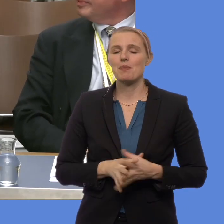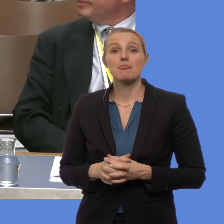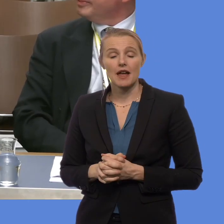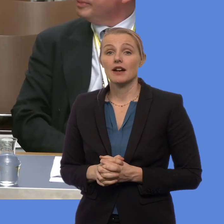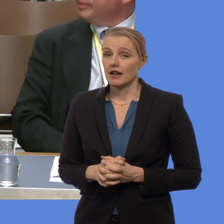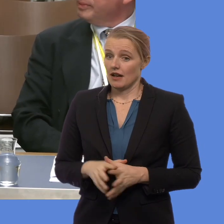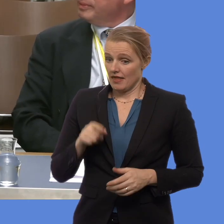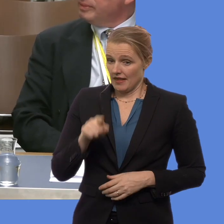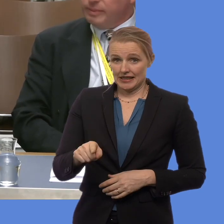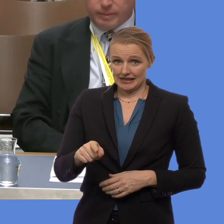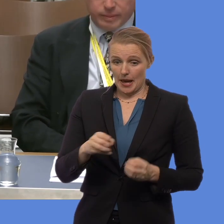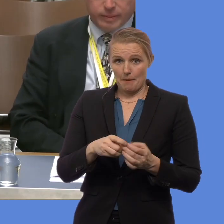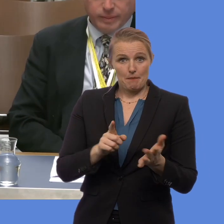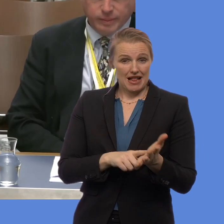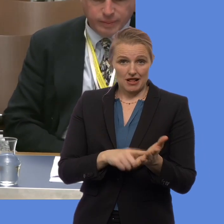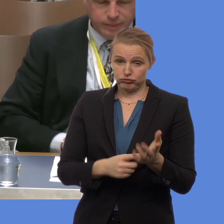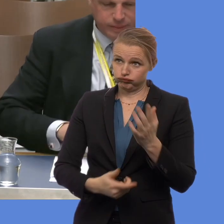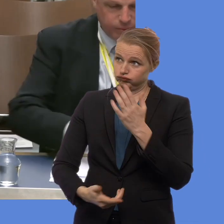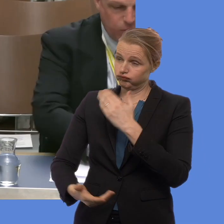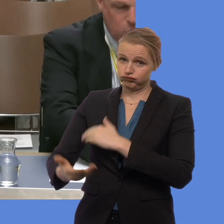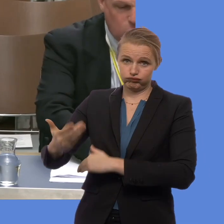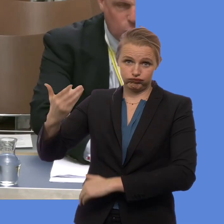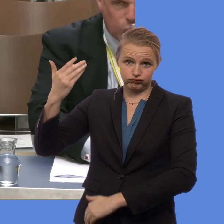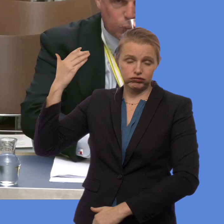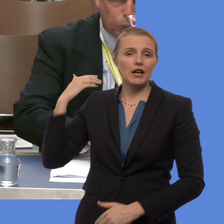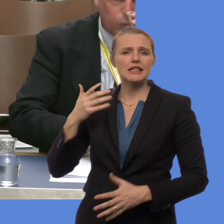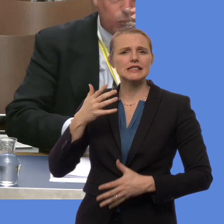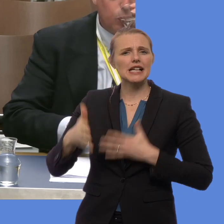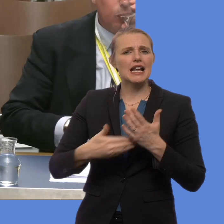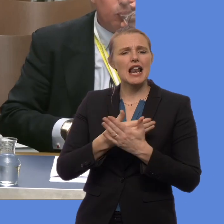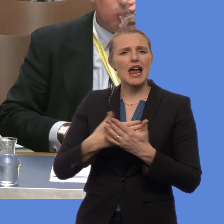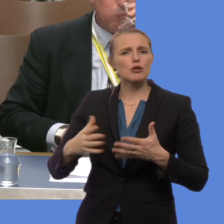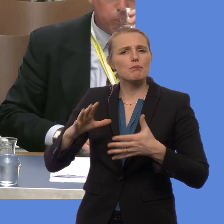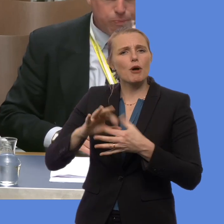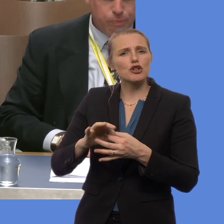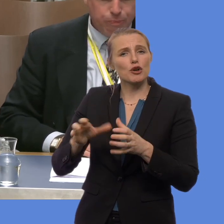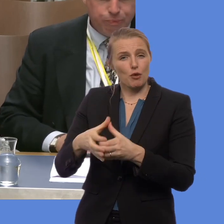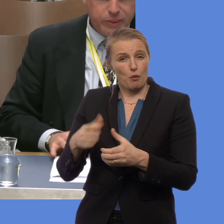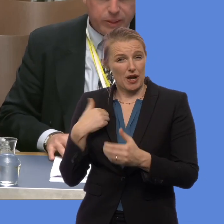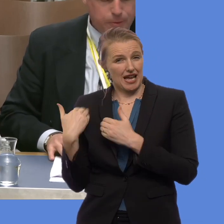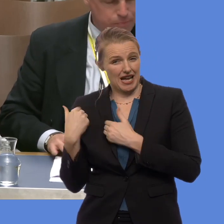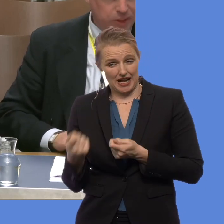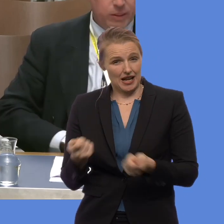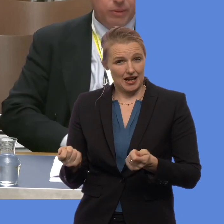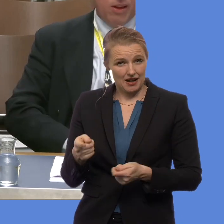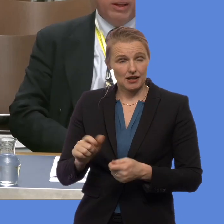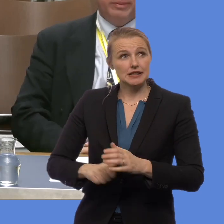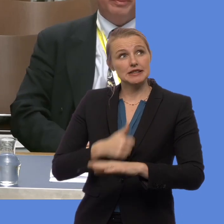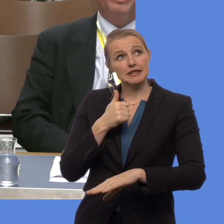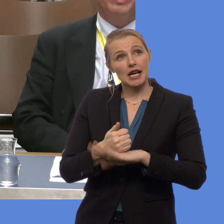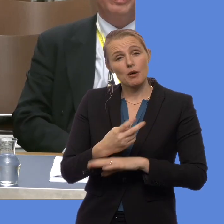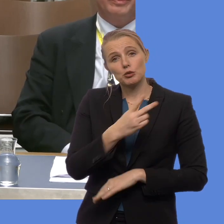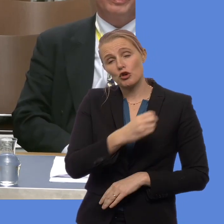back. The Sign Language Partnership Group, which we co-chair and provide secretariat for, was founded around 2008